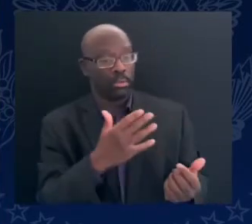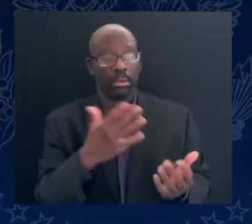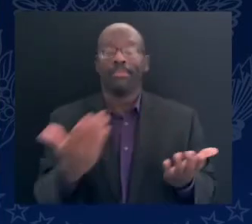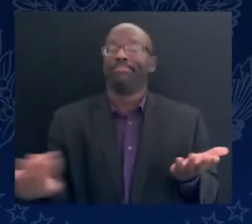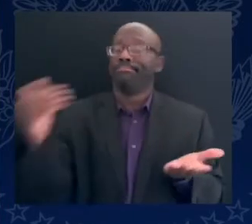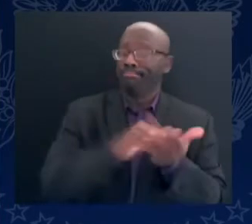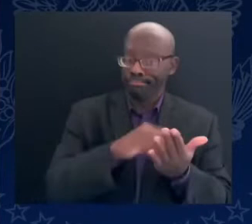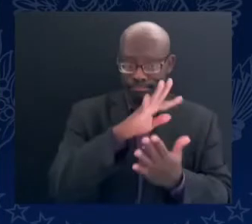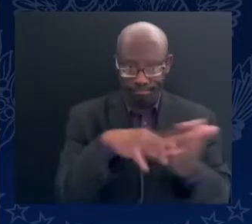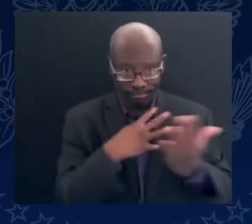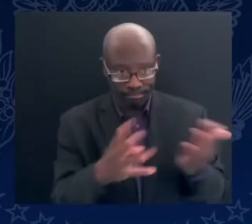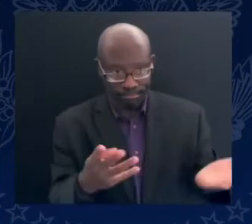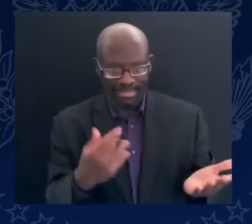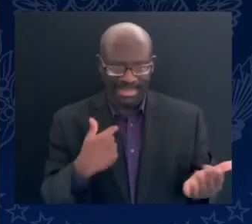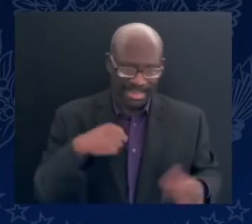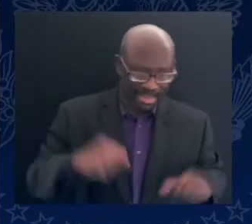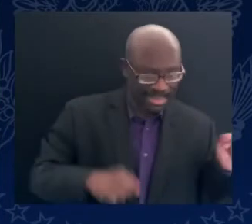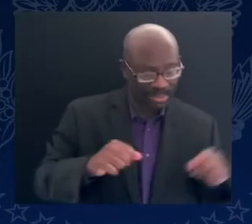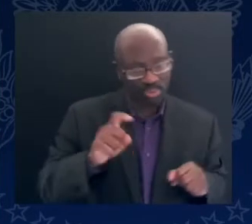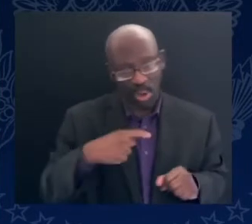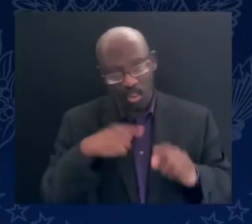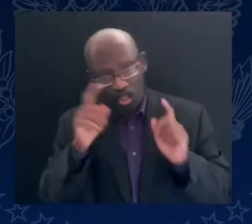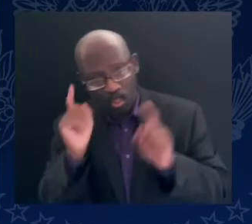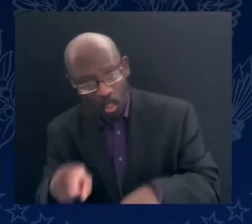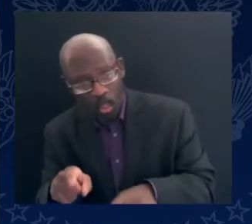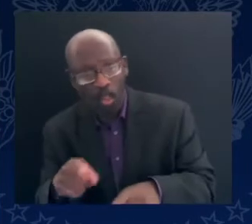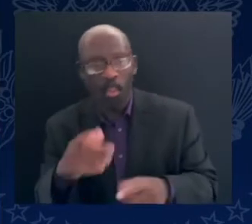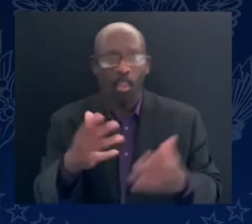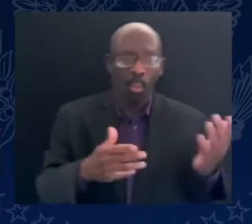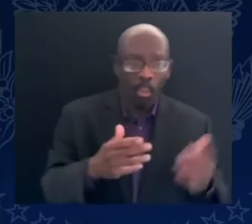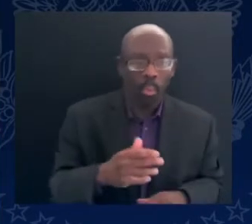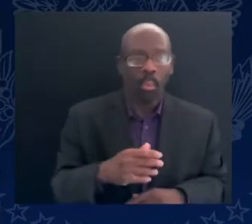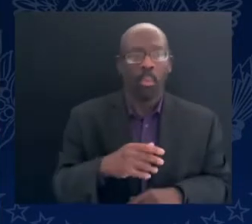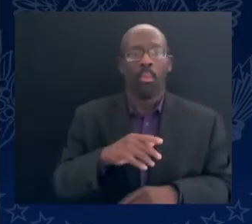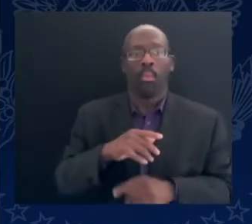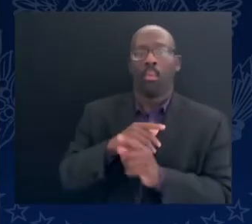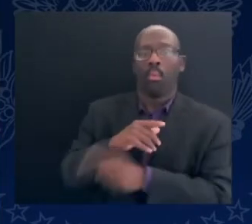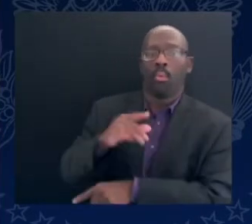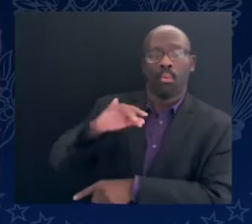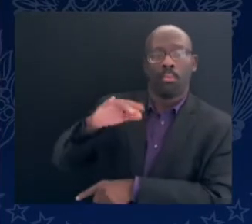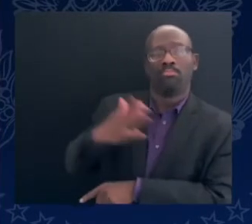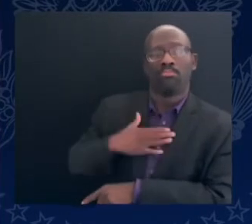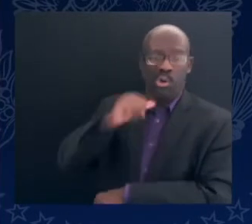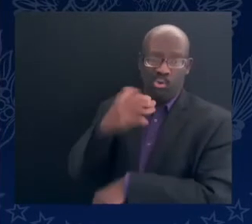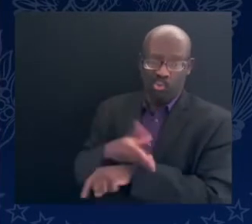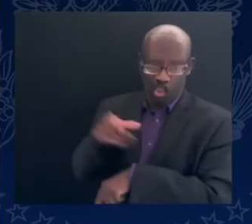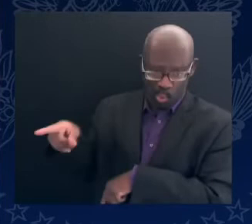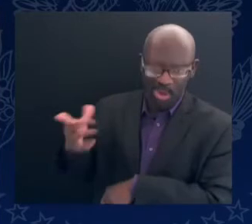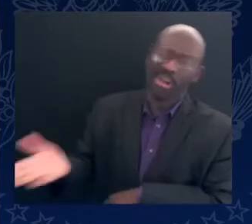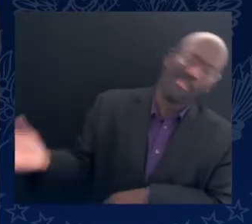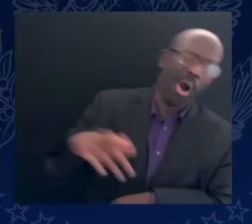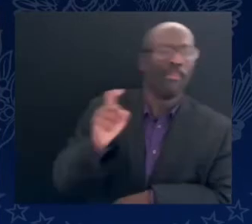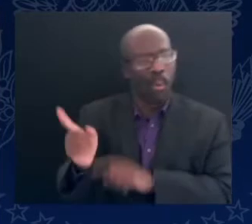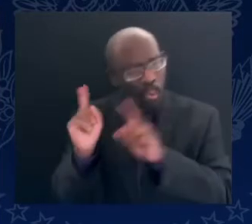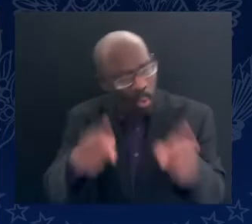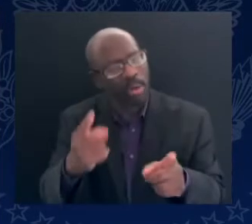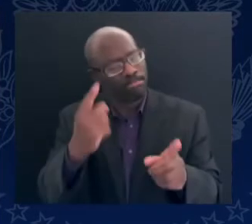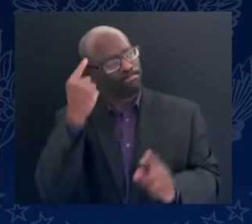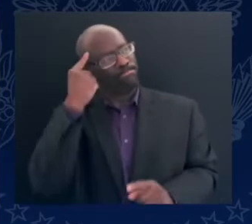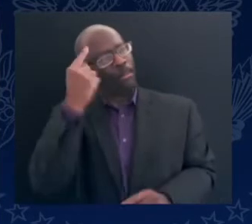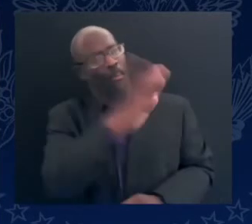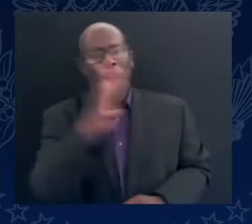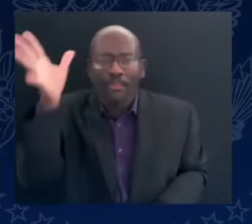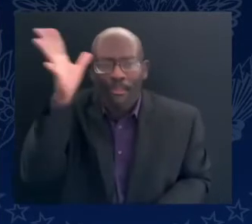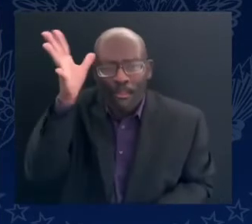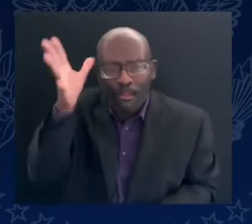sure that I could go, but Jeanette said, come on, we gotta do it for Dad. And I felt my husband's presence there with